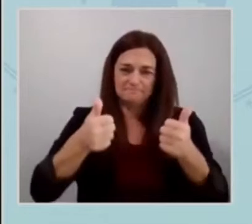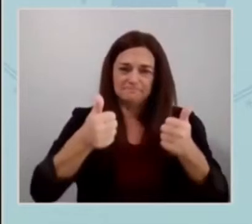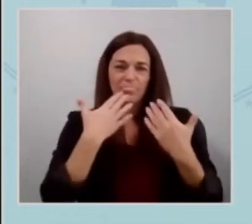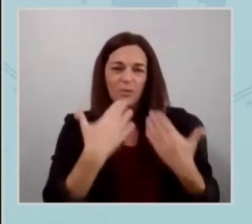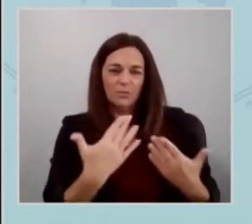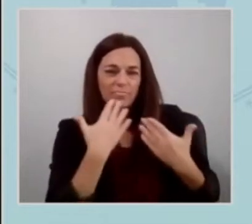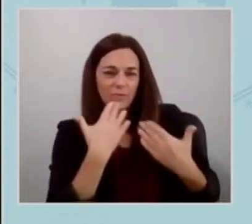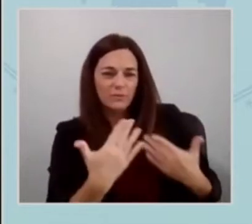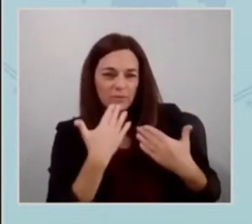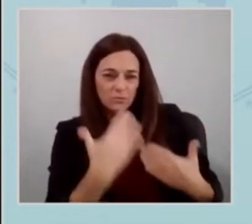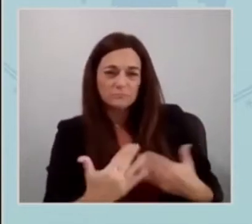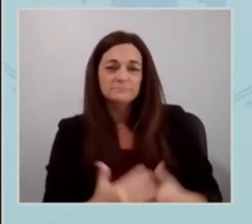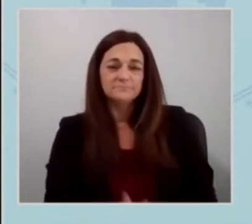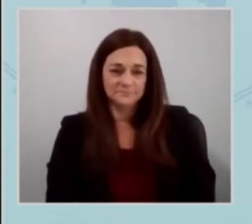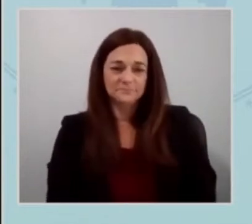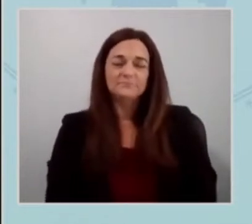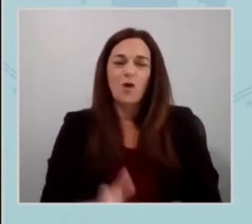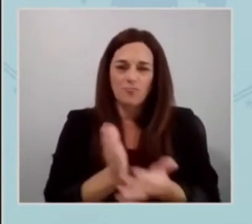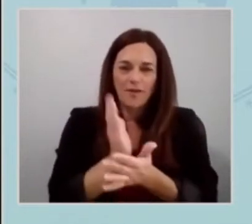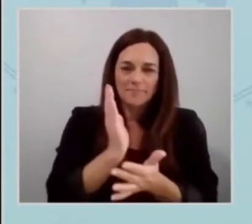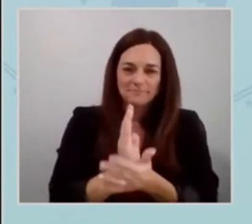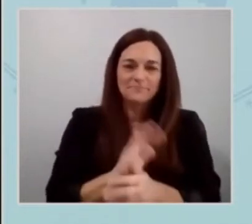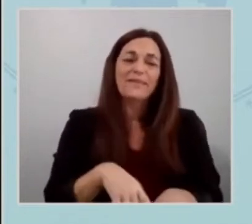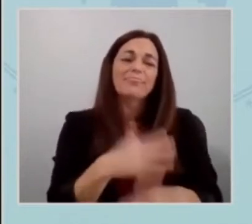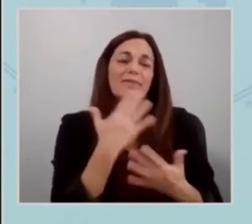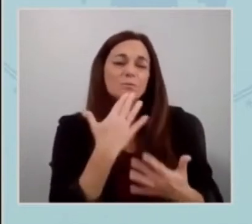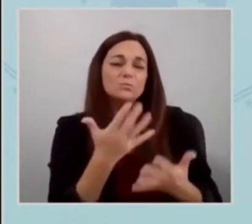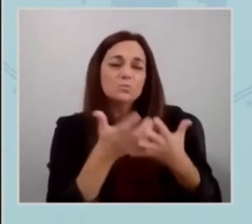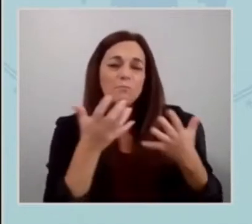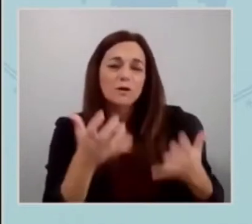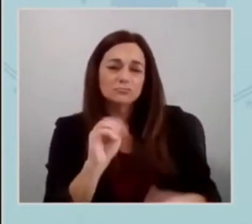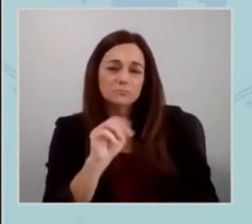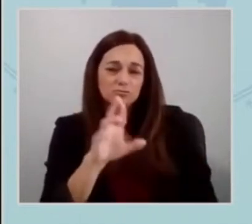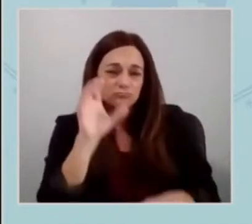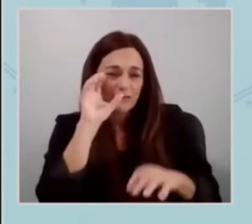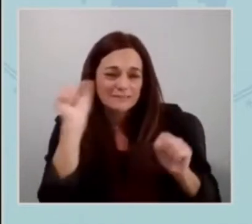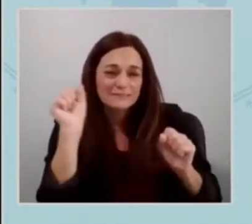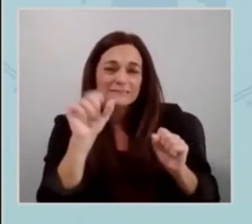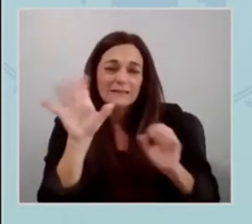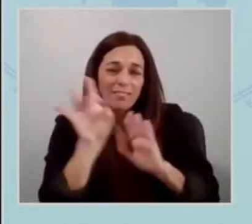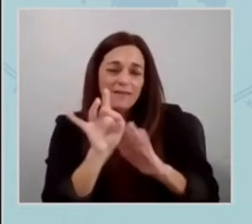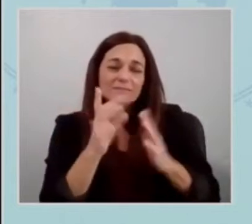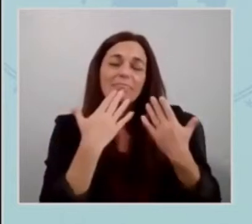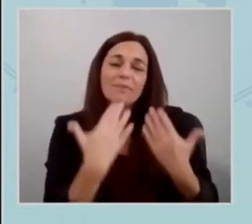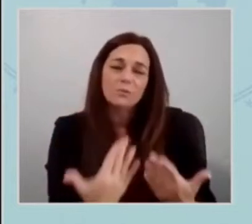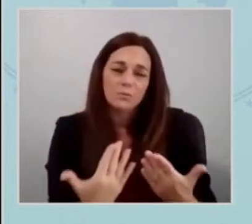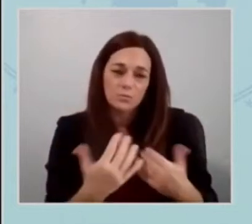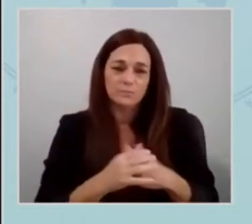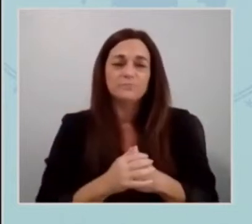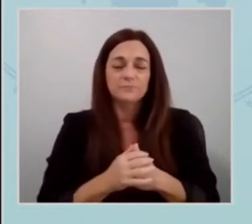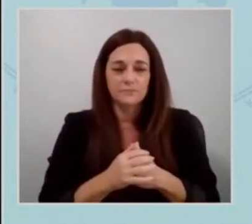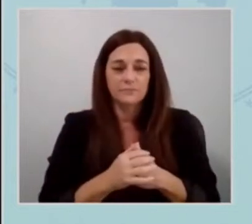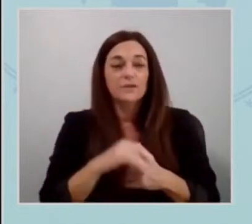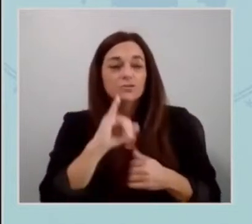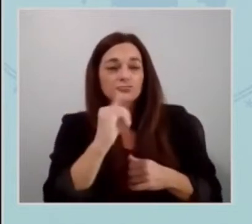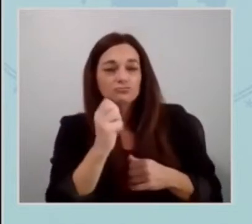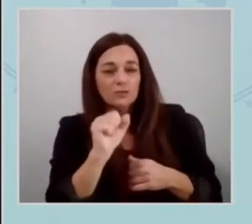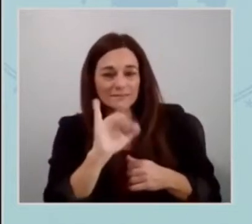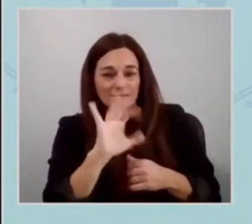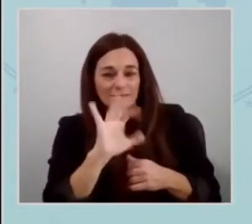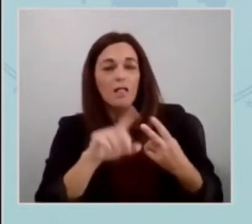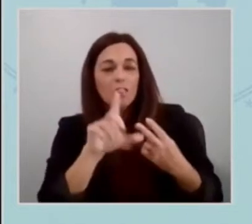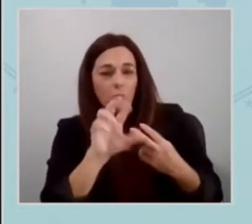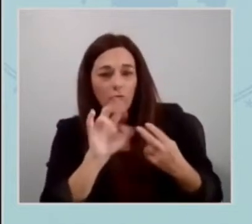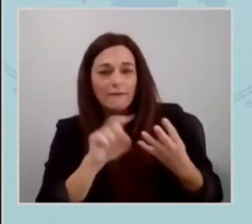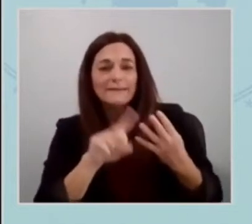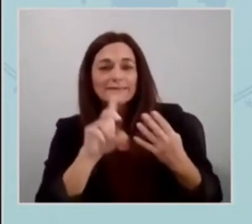to see how you're doing, if that's okay. All right? Thank you. Absolutely. All right? All right. Thank you all so much, Mr. President.